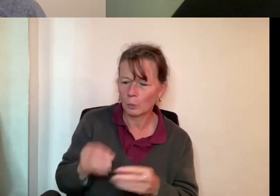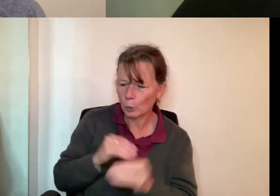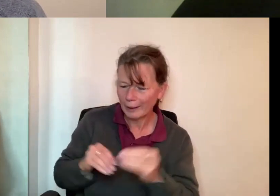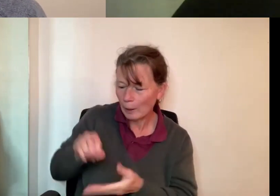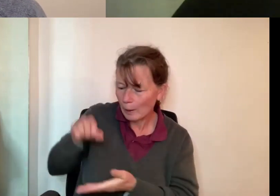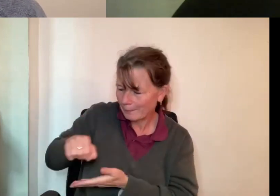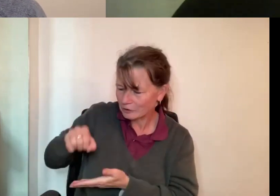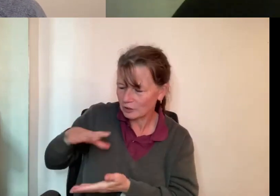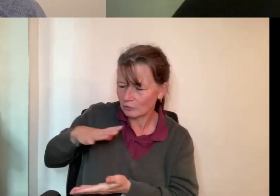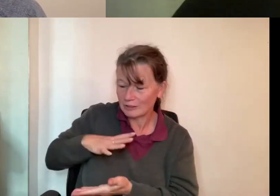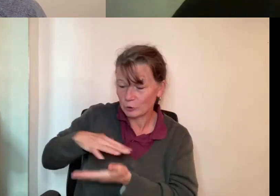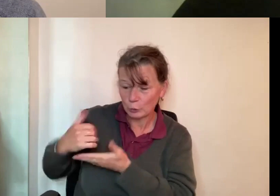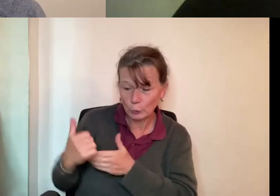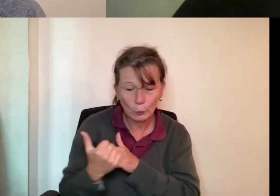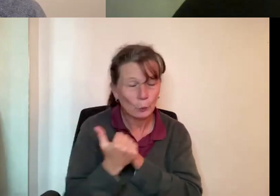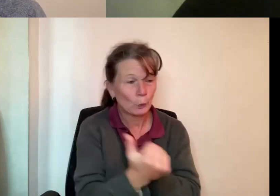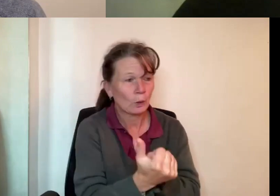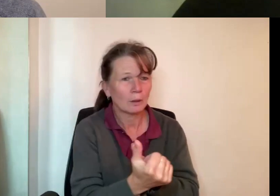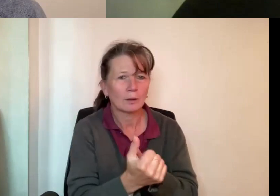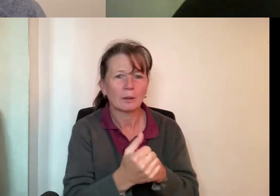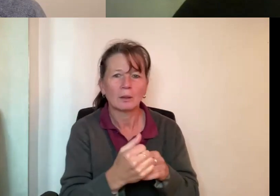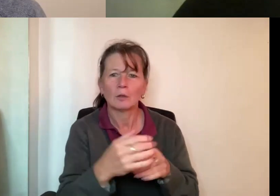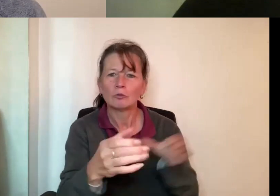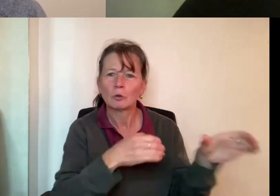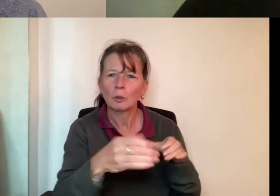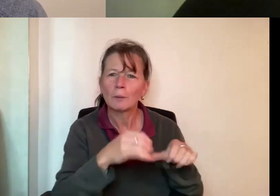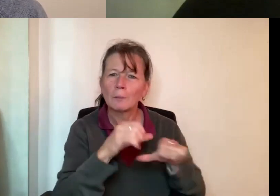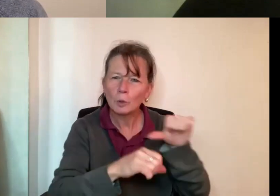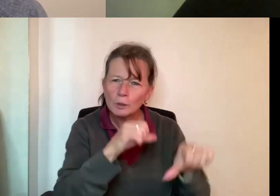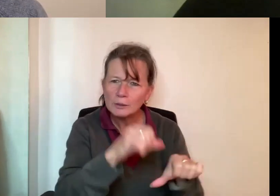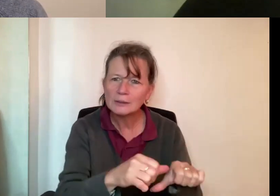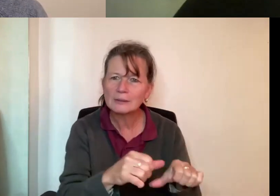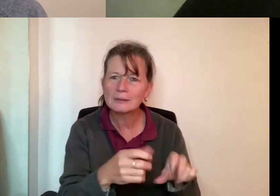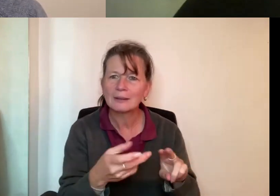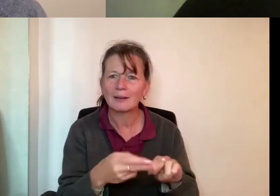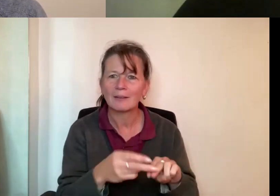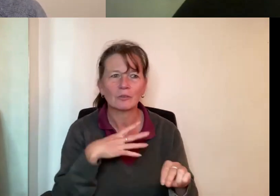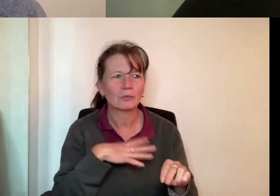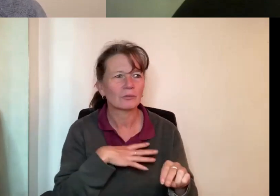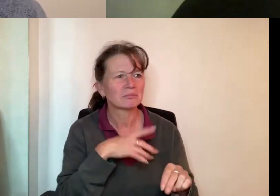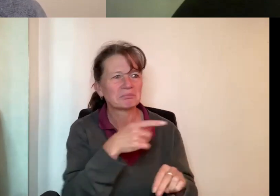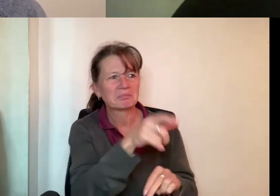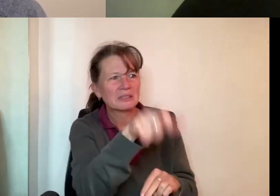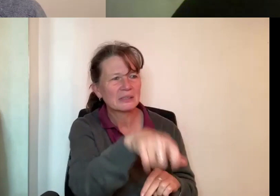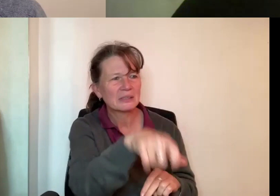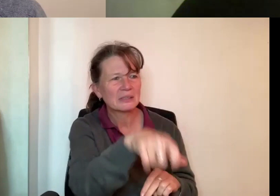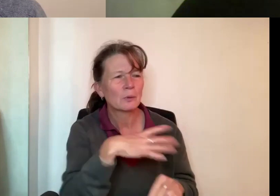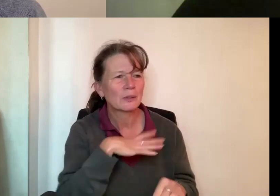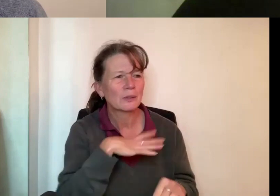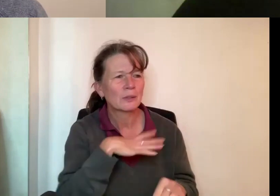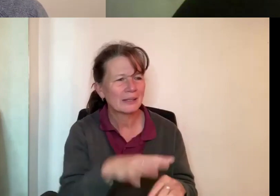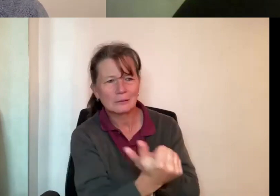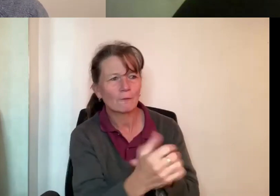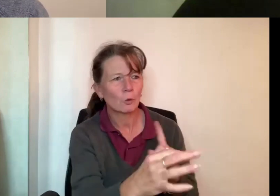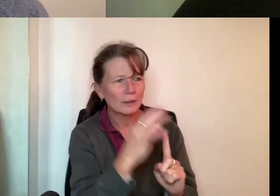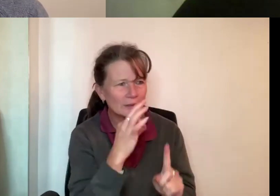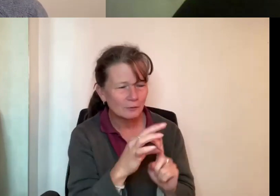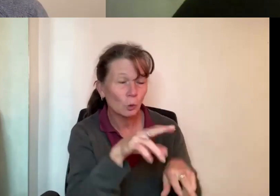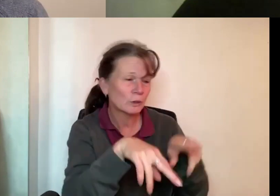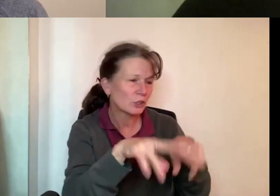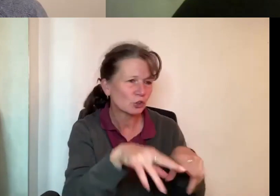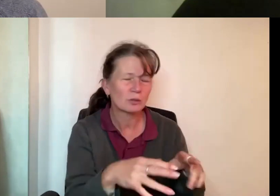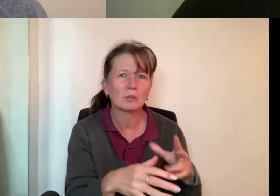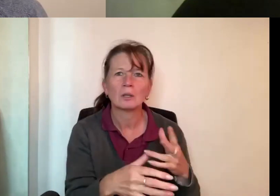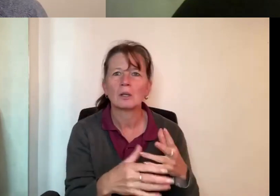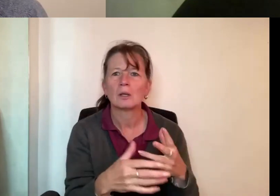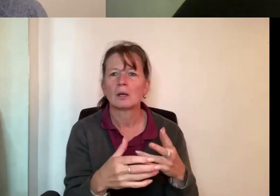artists, both in the recruitment process, if needed for interviews or auditions, but also like if